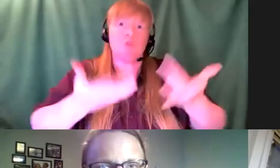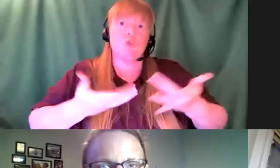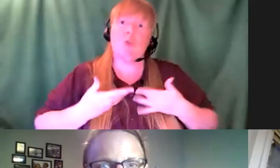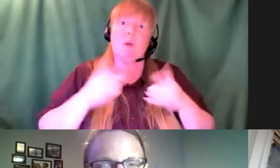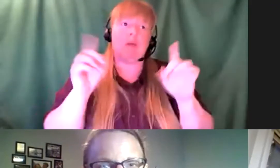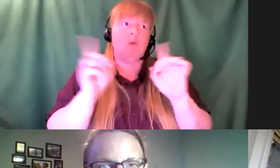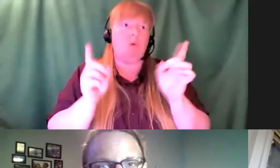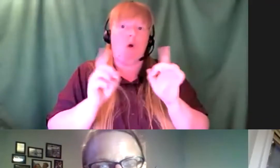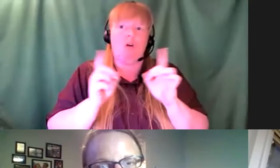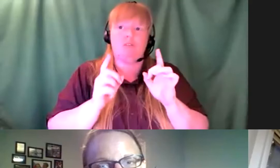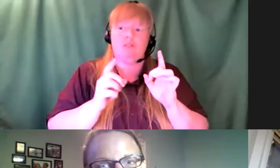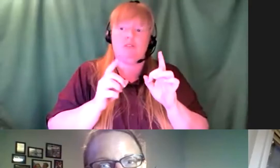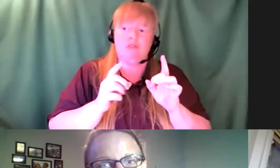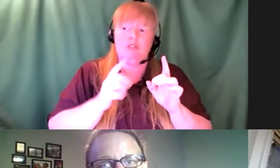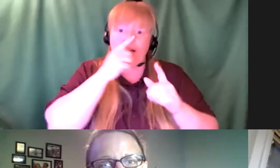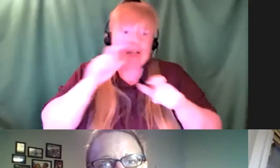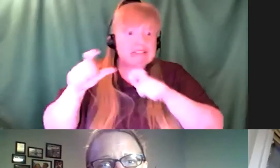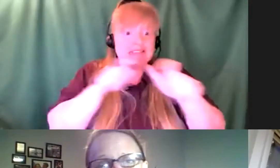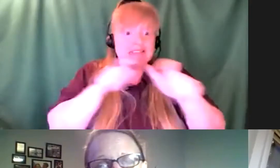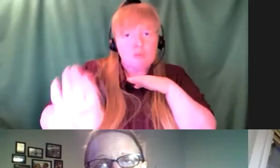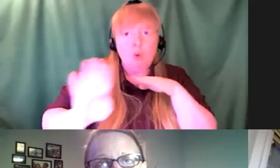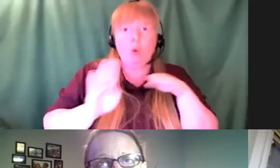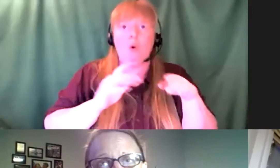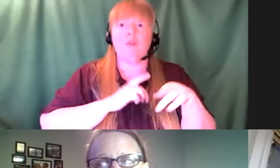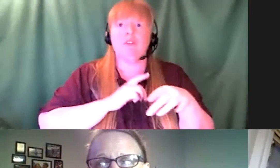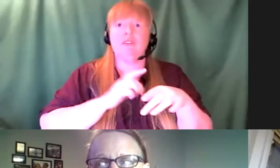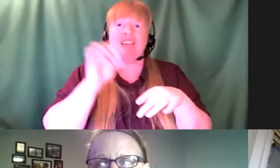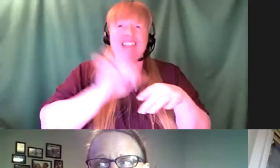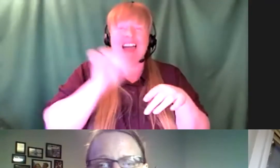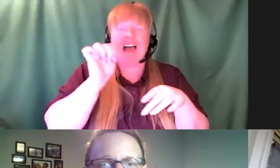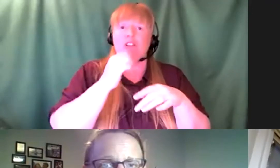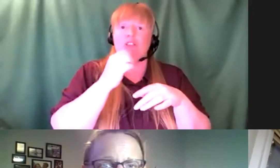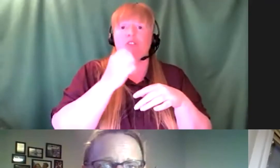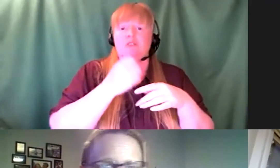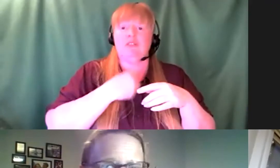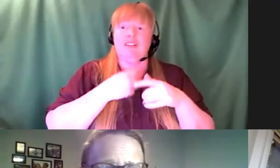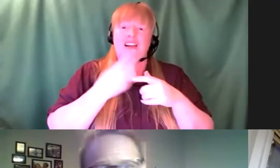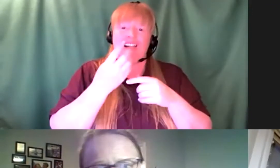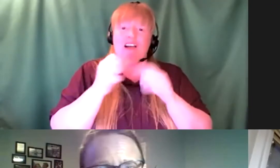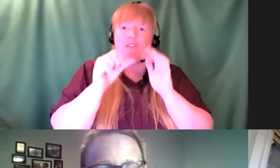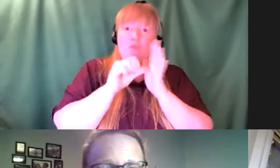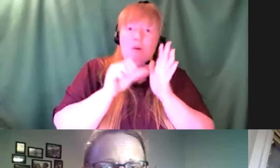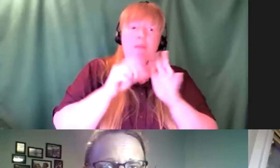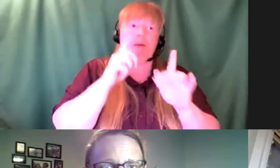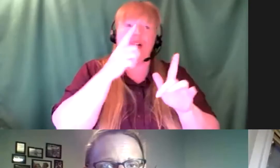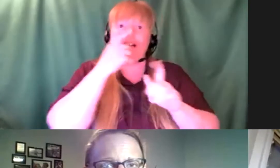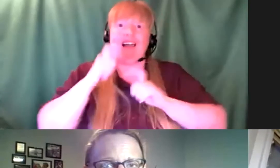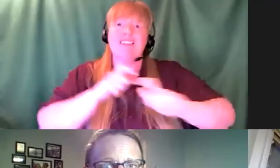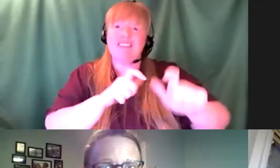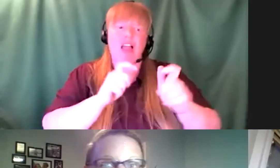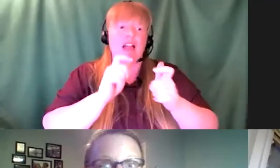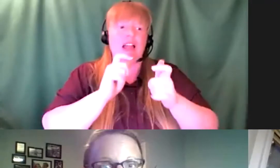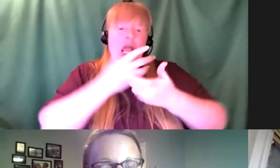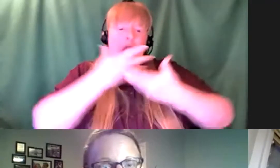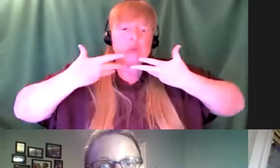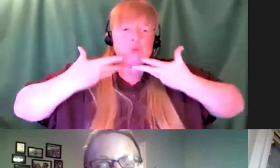of me work. And the biggest thing was I realized, you know, I can still get sweaty and dirty and